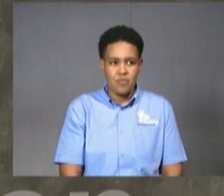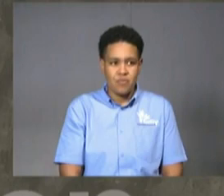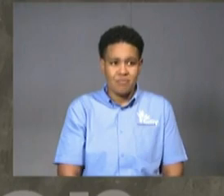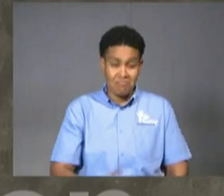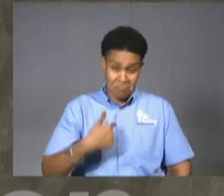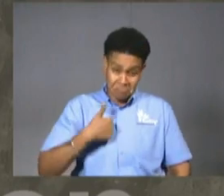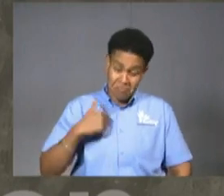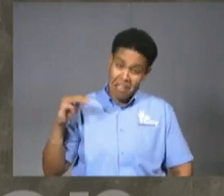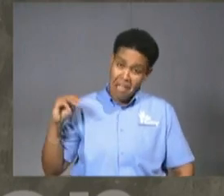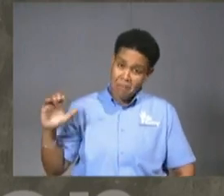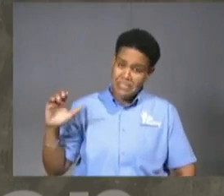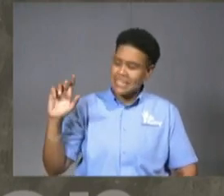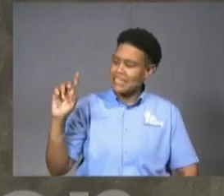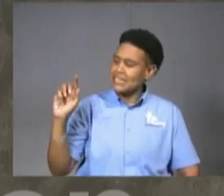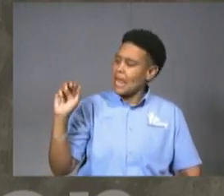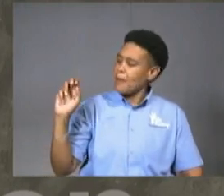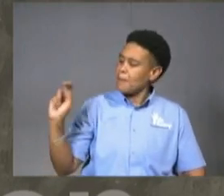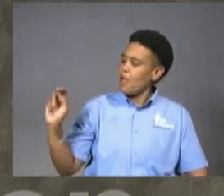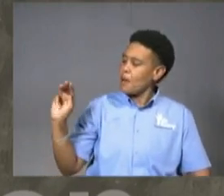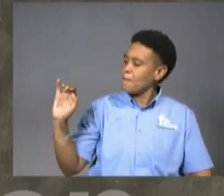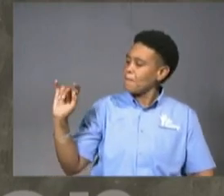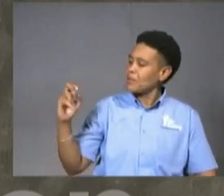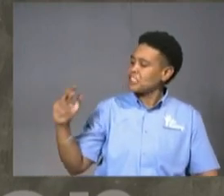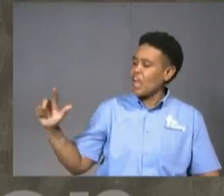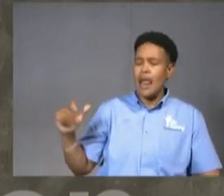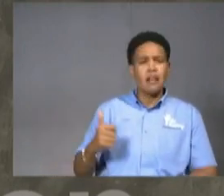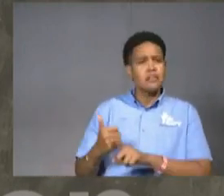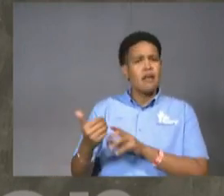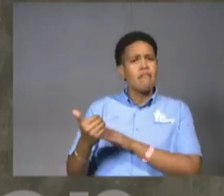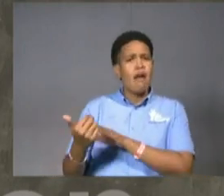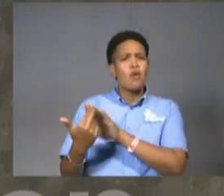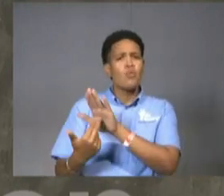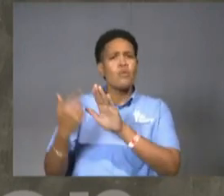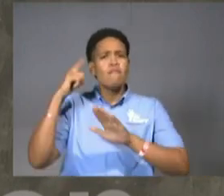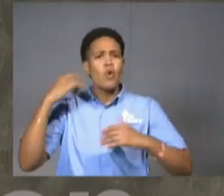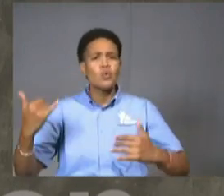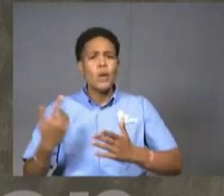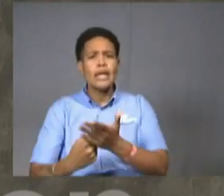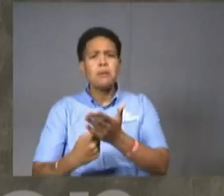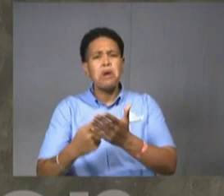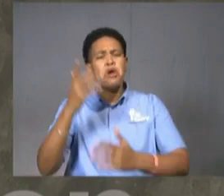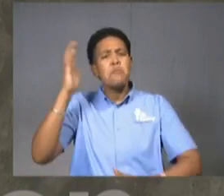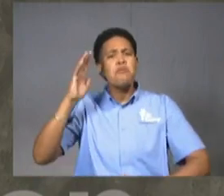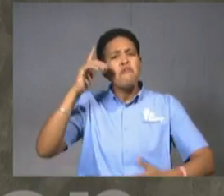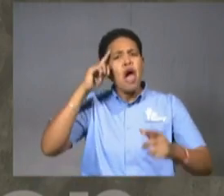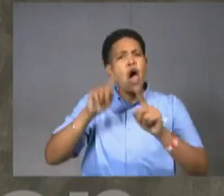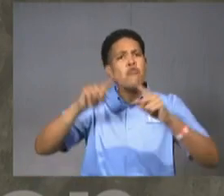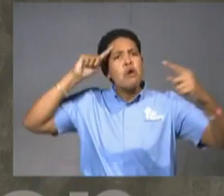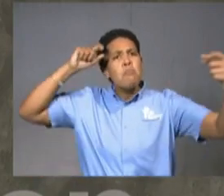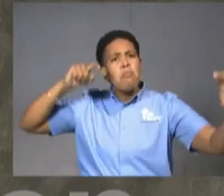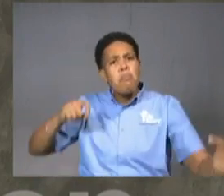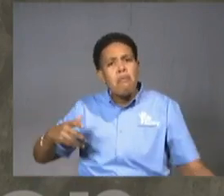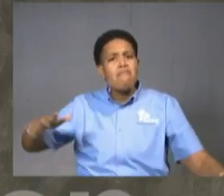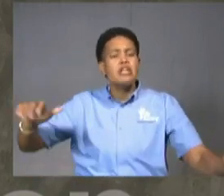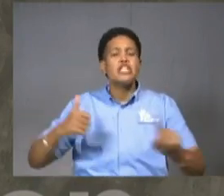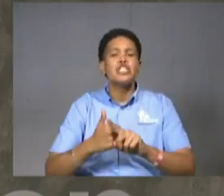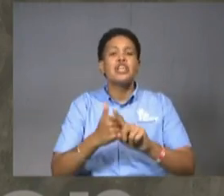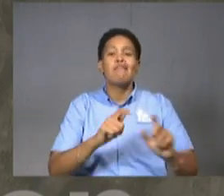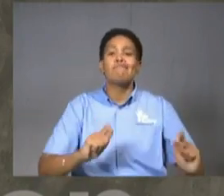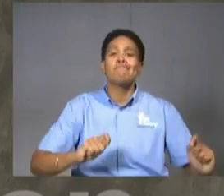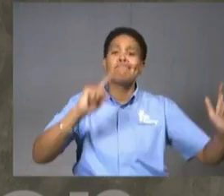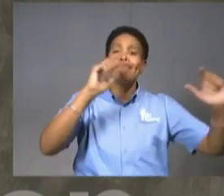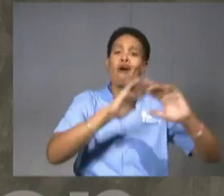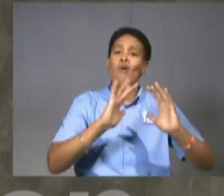I'm your moderator, Damian Mitchell. The guidelines for tonight's debates have been previously agreed and are posted on the Debate